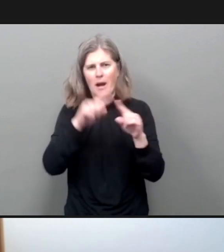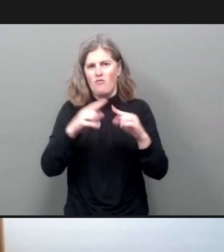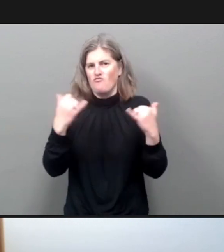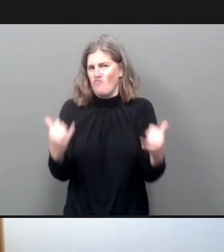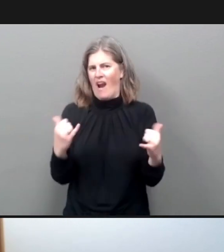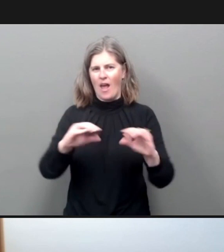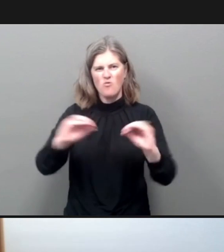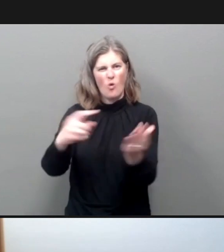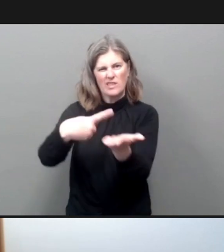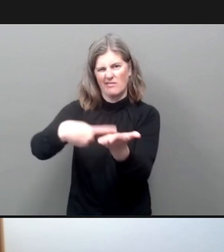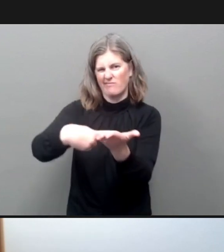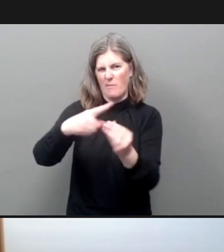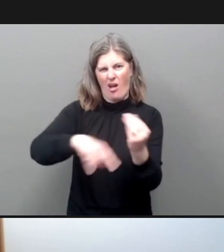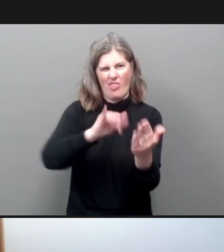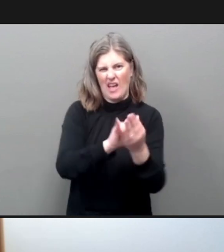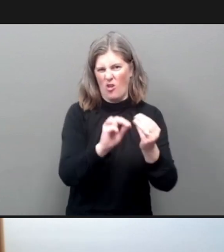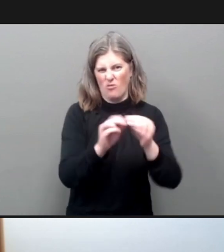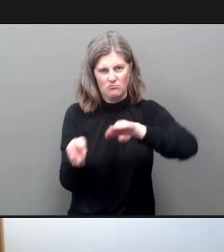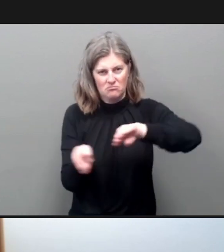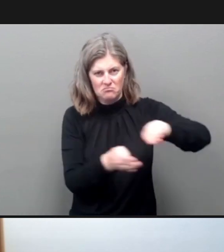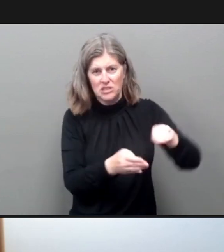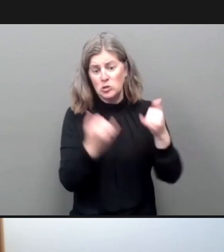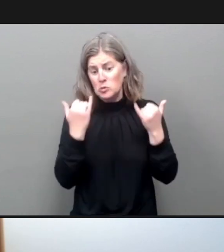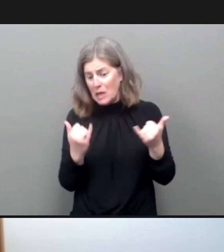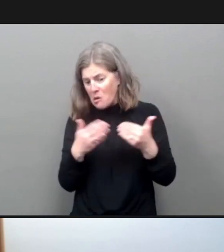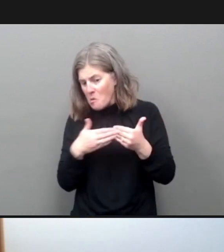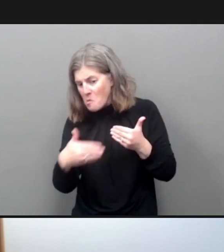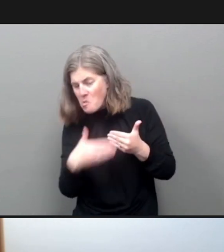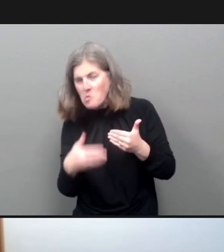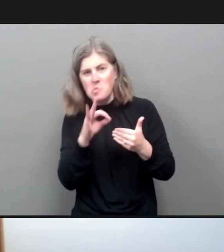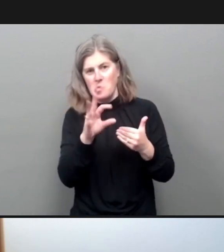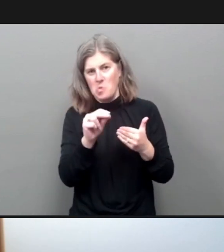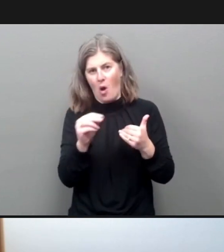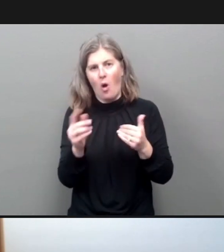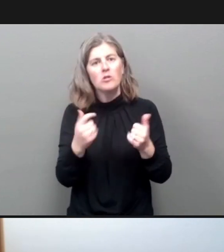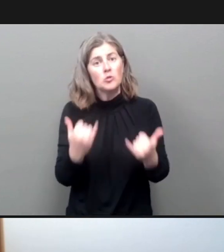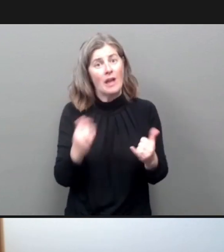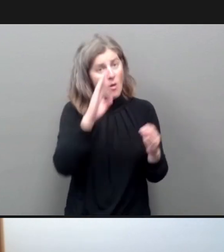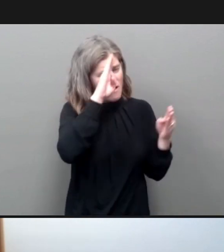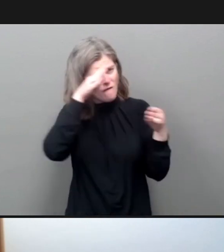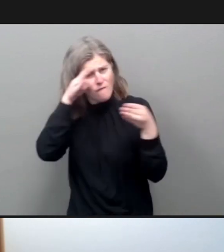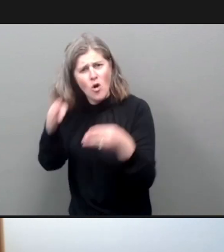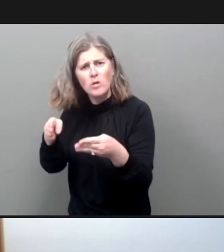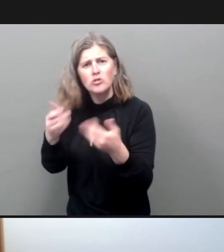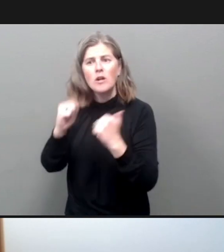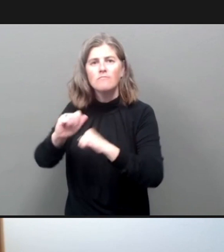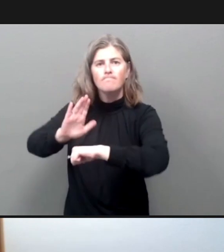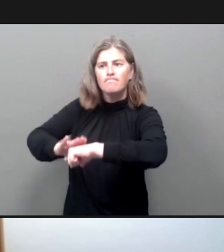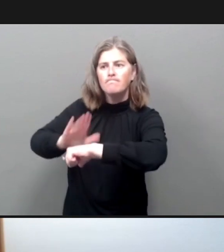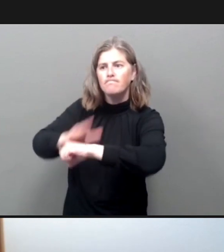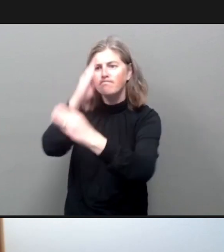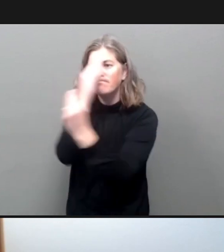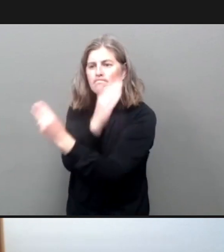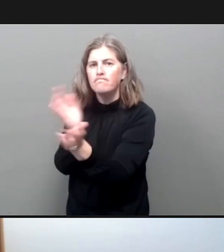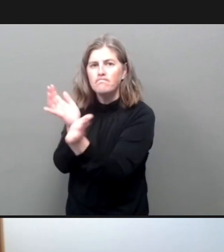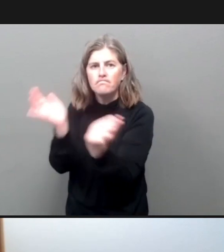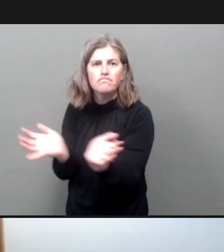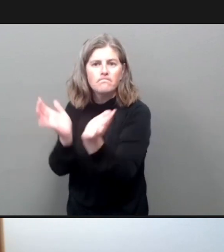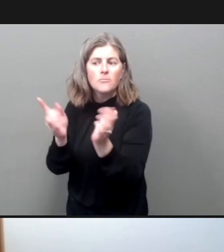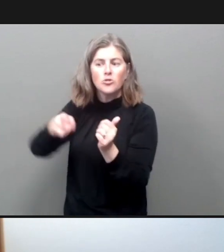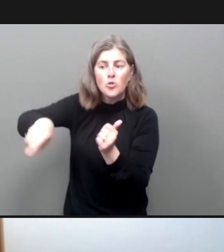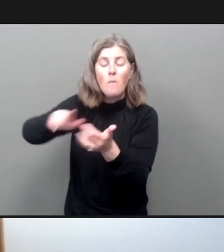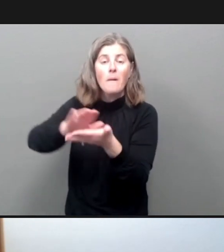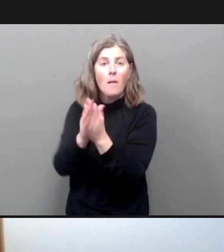that now. Or today, we're just focused on trying to warn people to be more